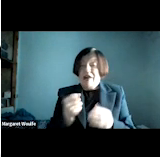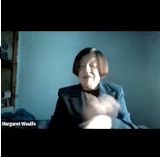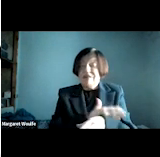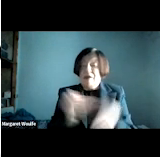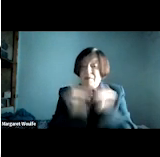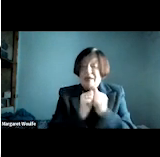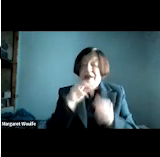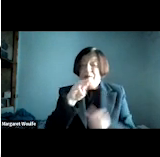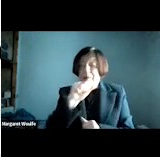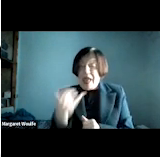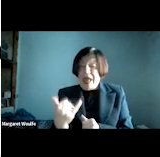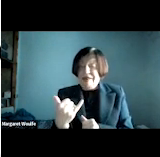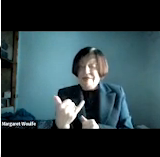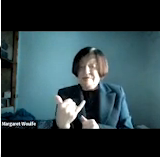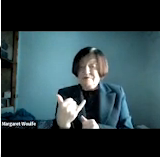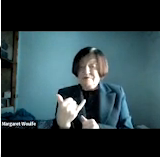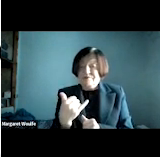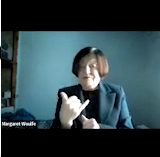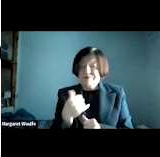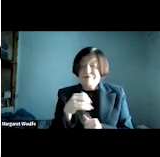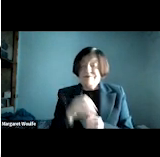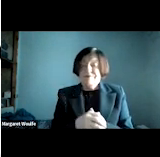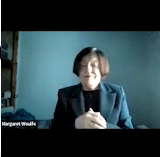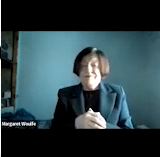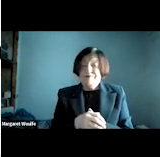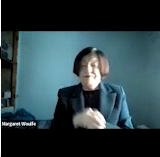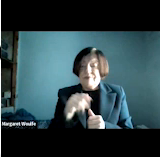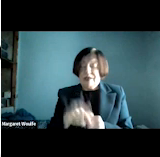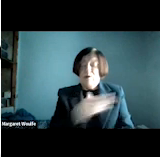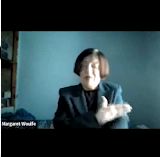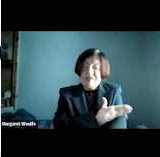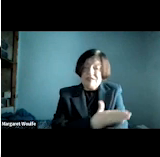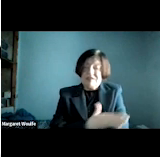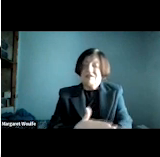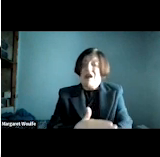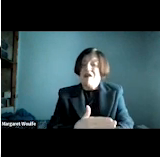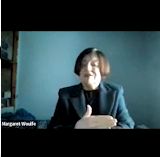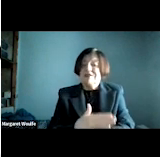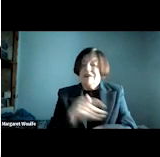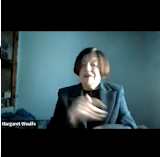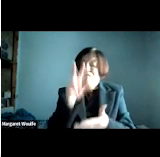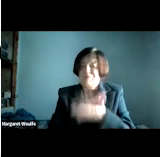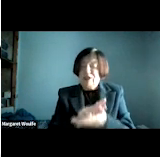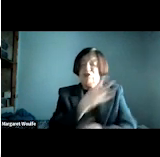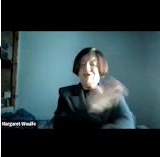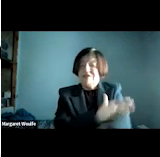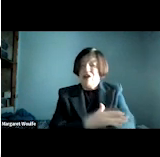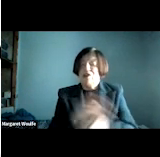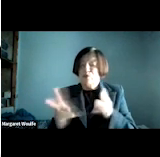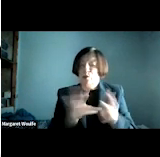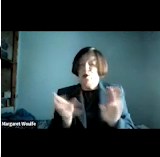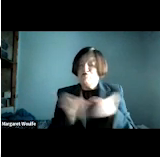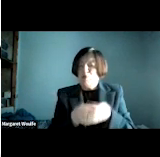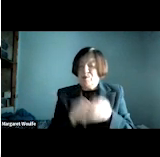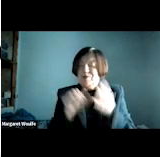meeting in May, and this will be the start kind of official start of the working